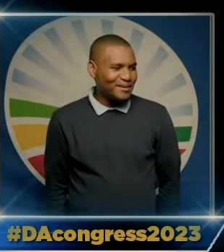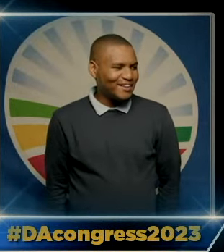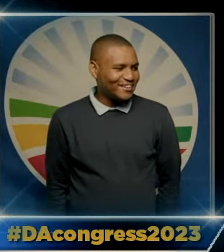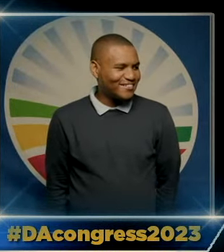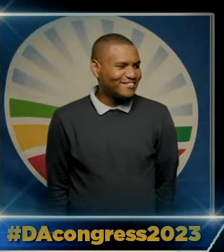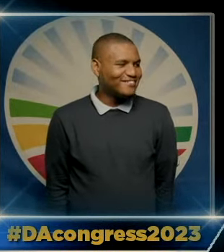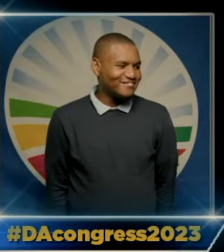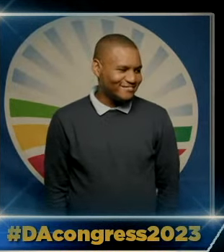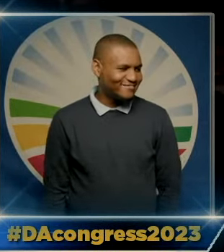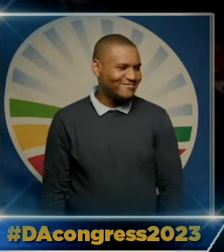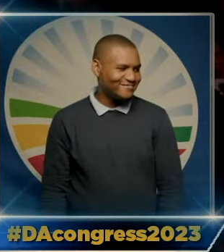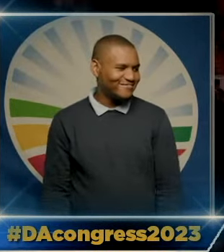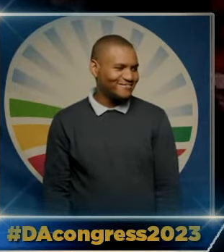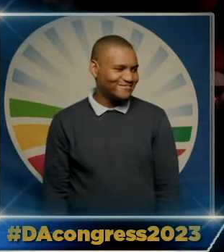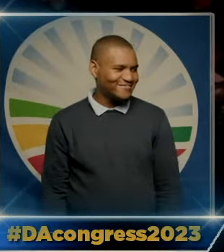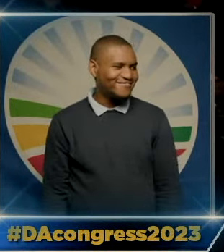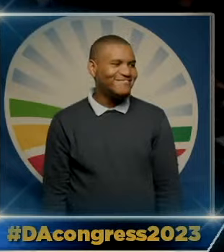yeah. Yeah.